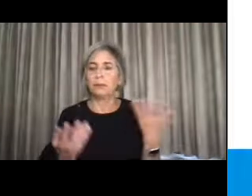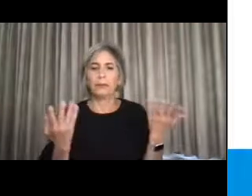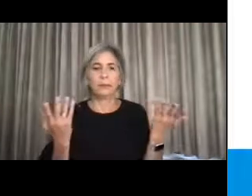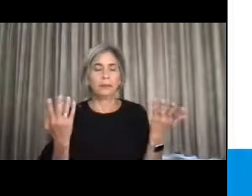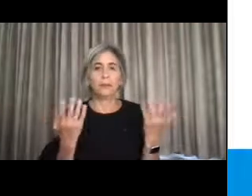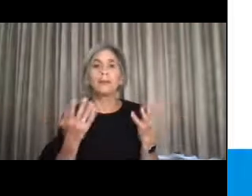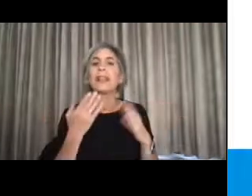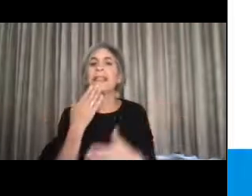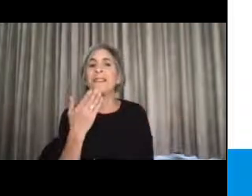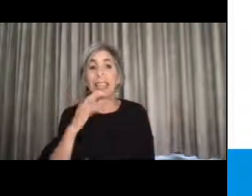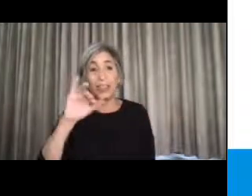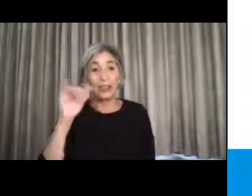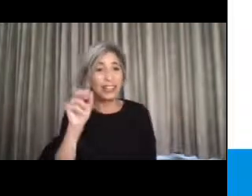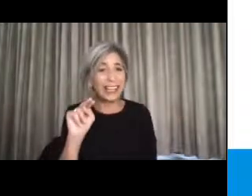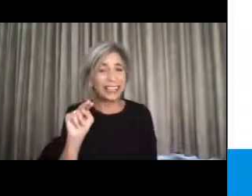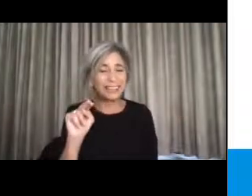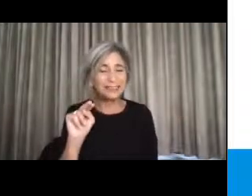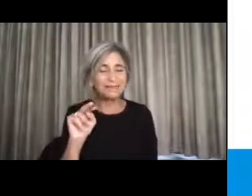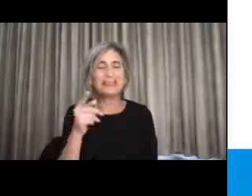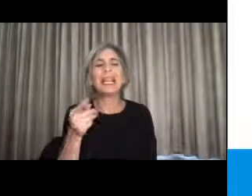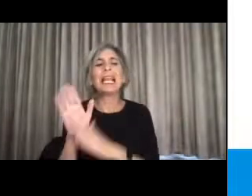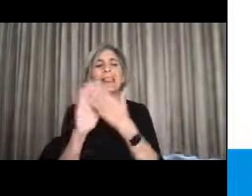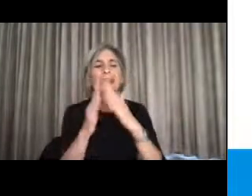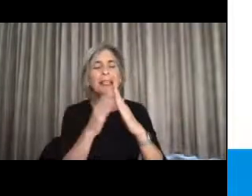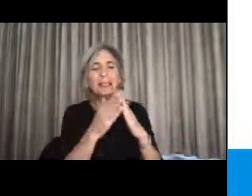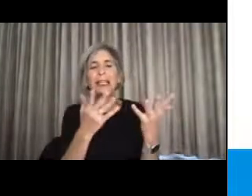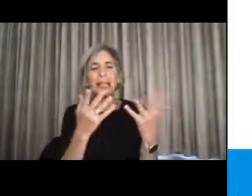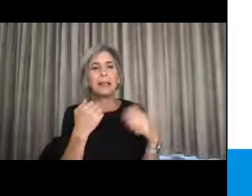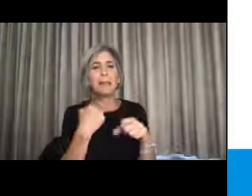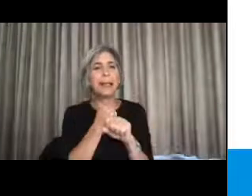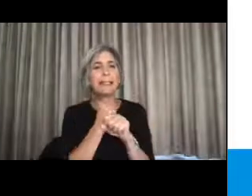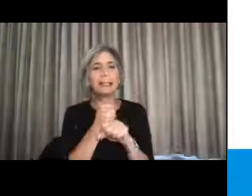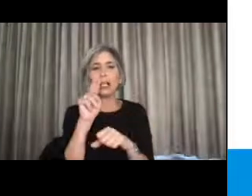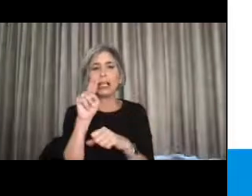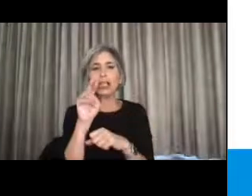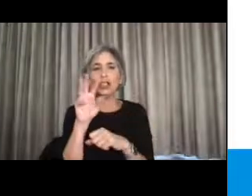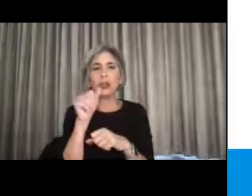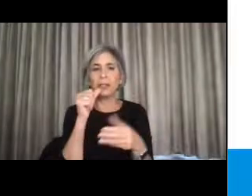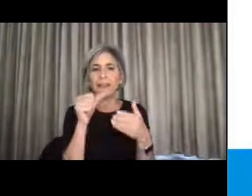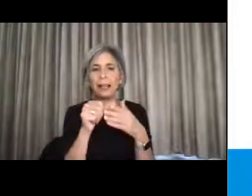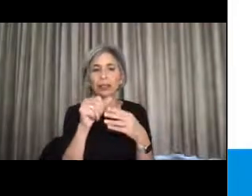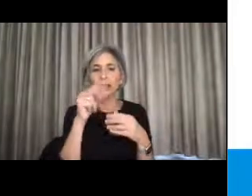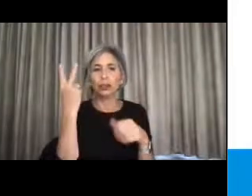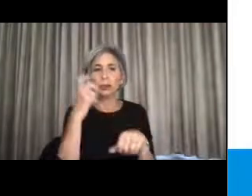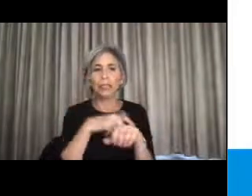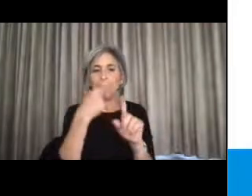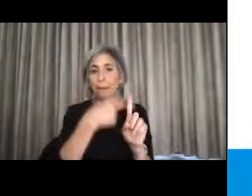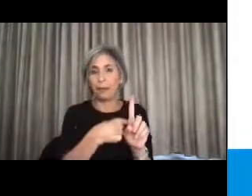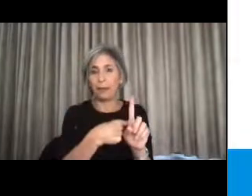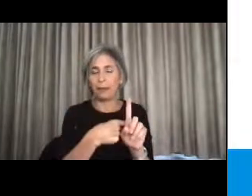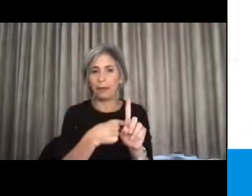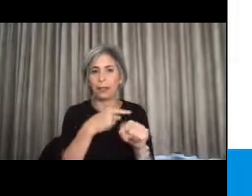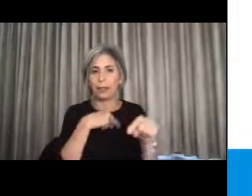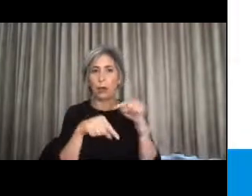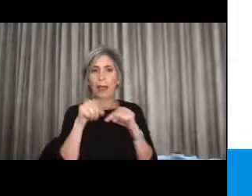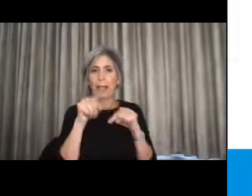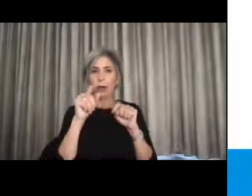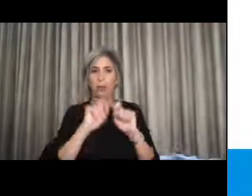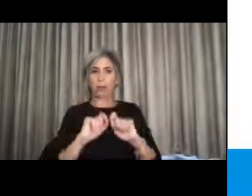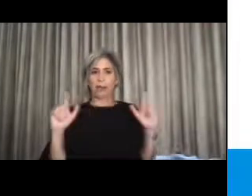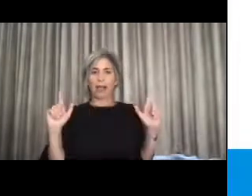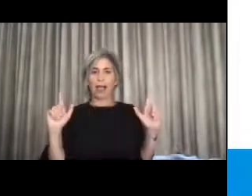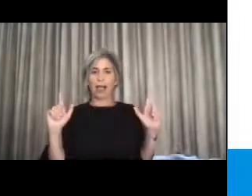Thank you, John. The city produces a newsletter twice a month, and it is, if you go back one slide,